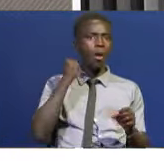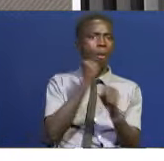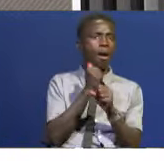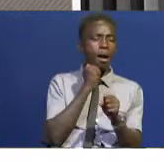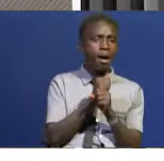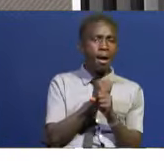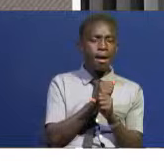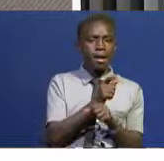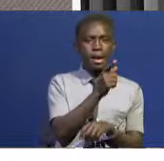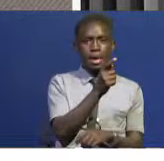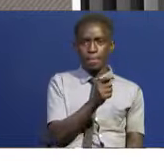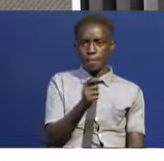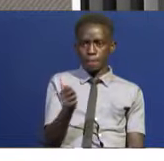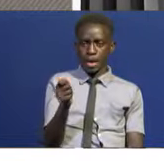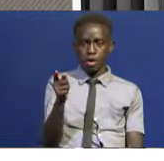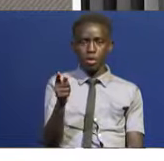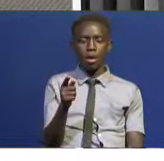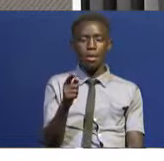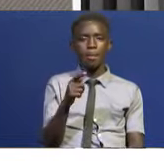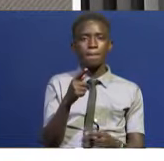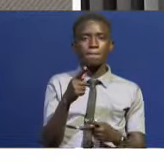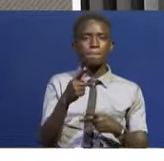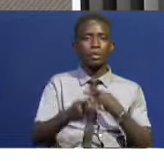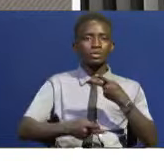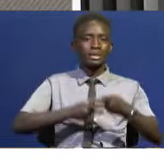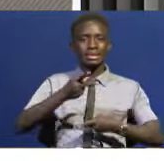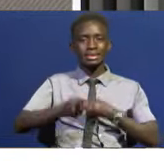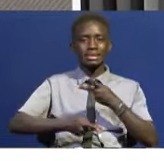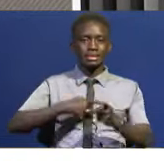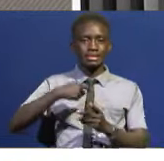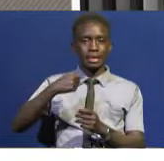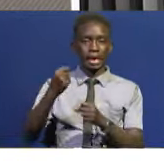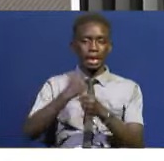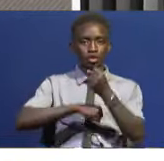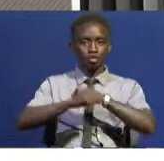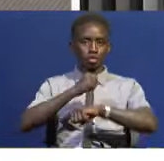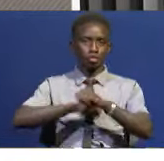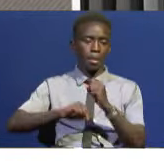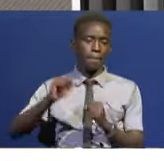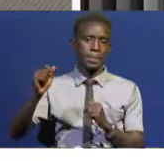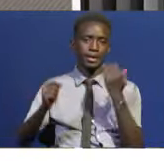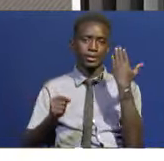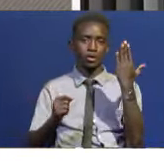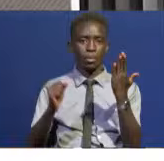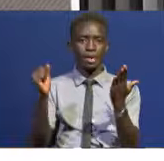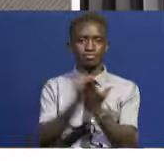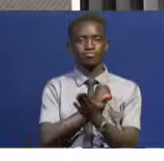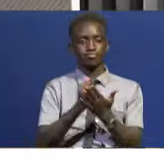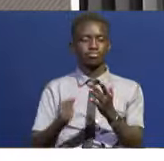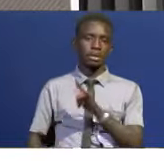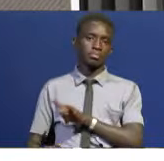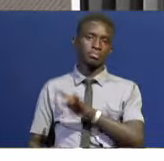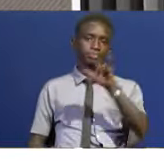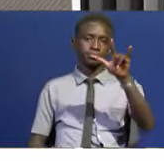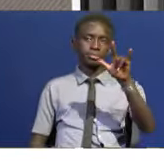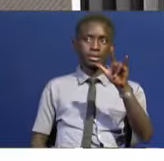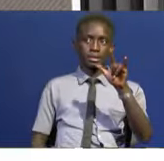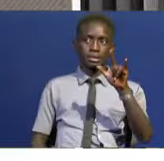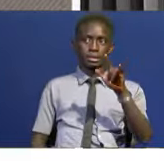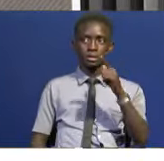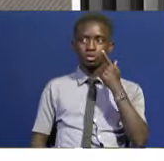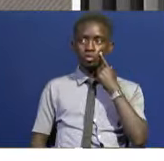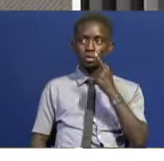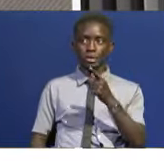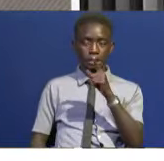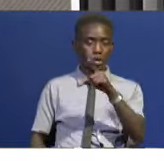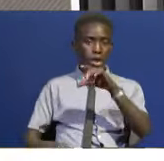pay you to process their documents to overseas. You will get your money when you are paid for the services that you're providing by